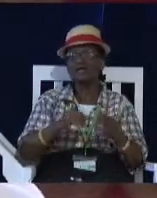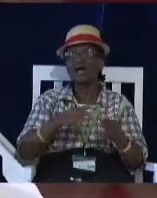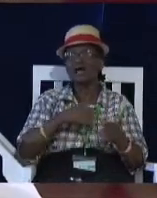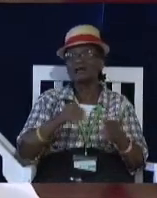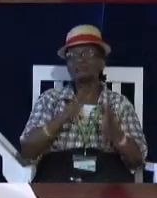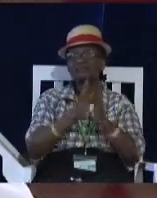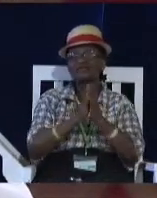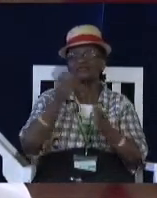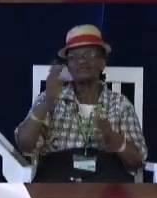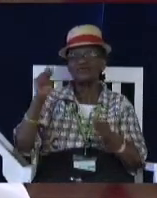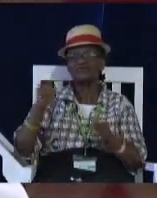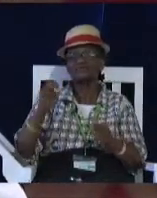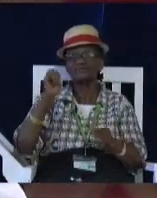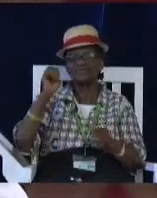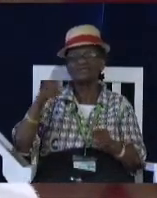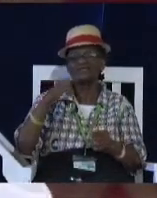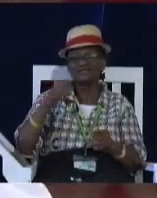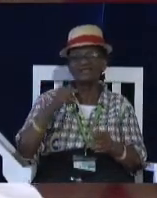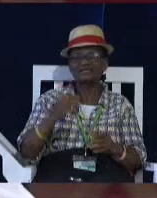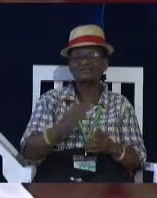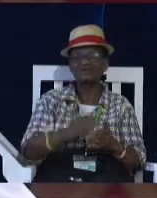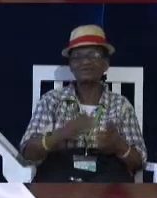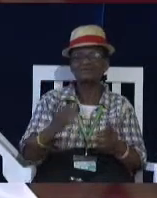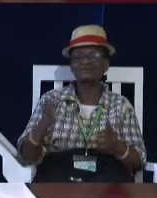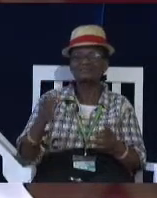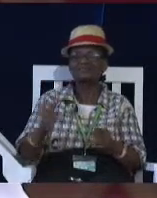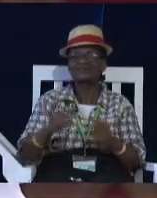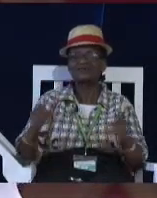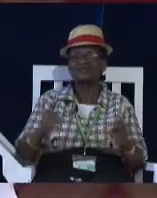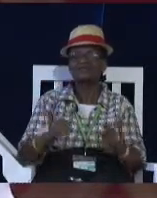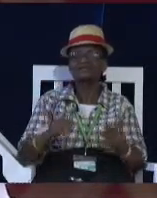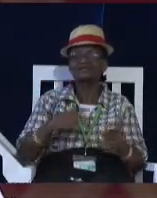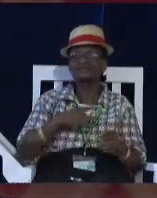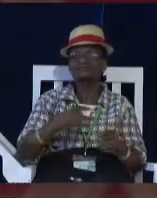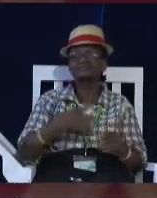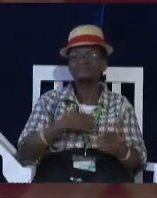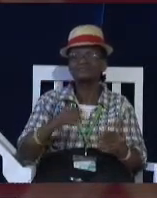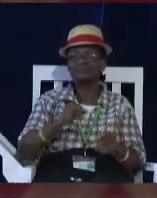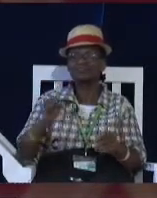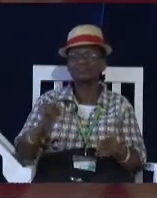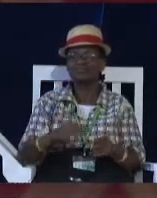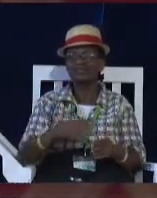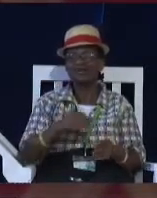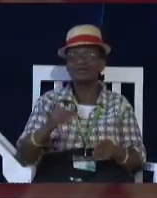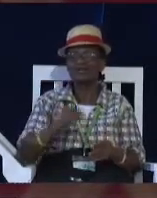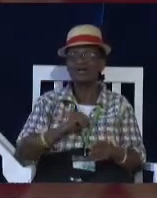And he said something very interesting. Read the whole passage.